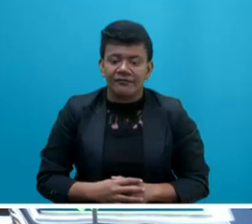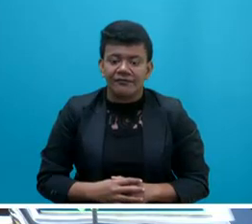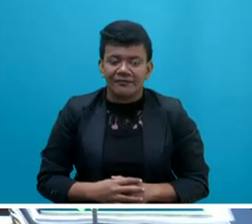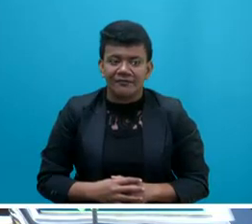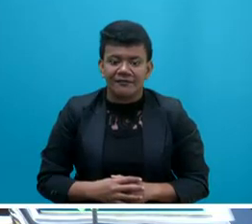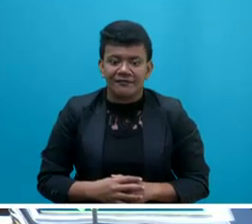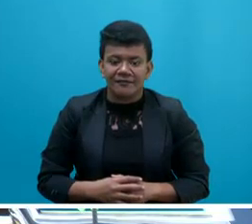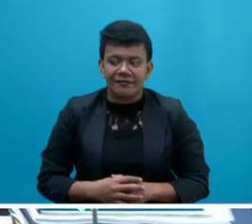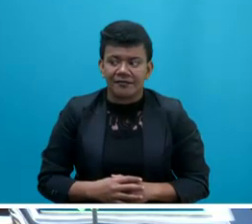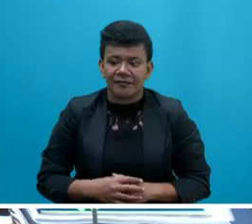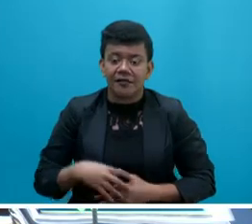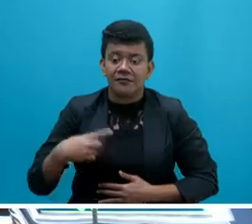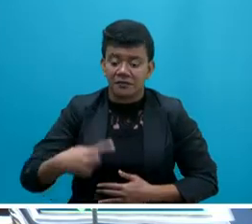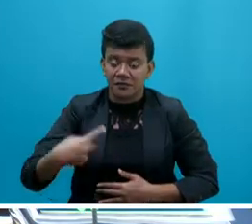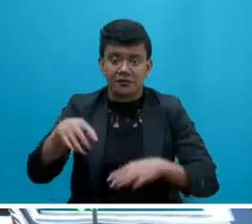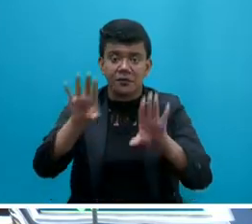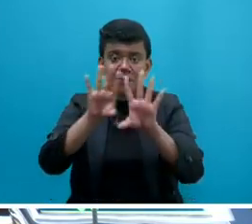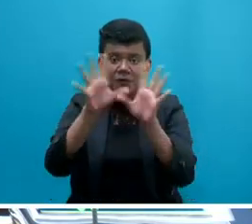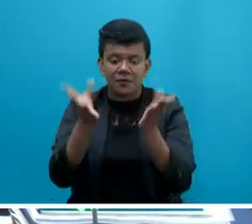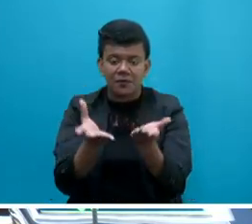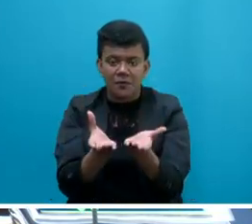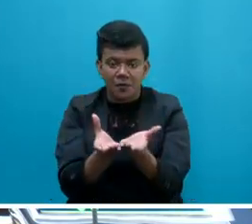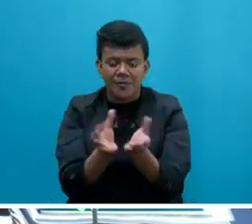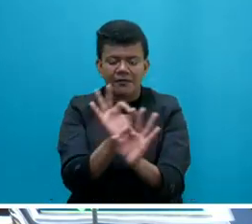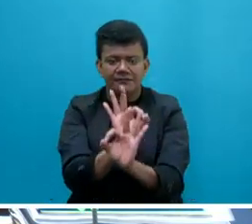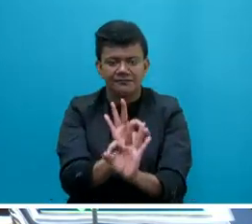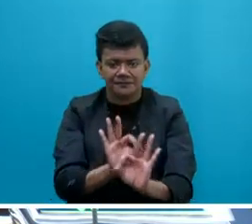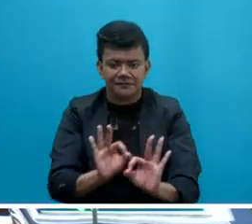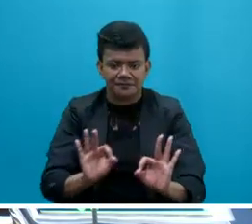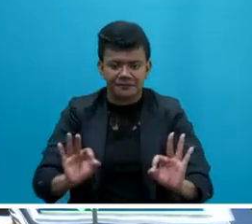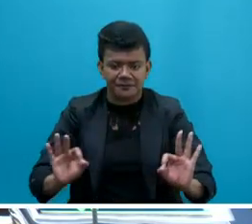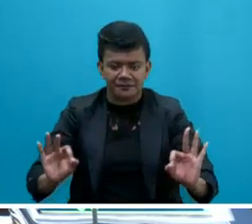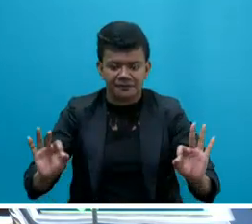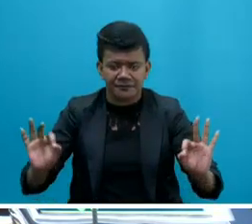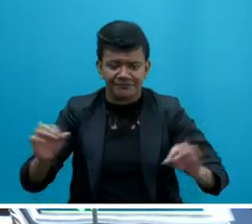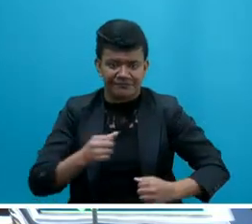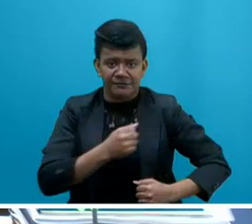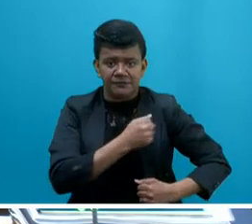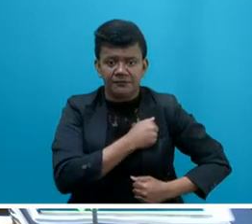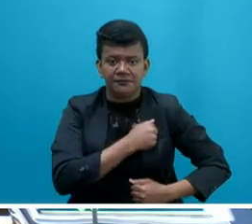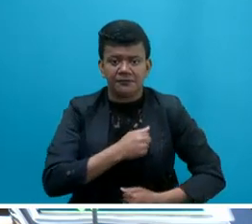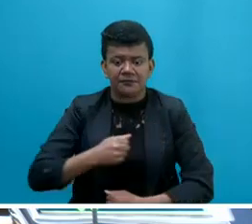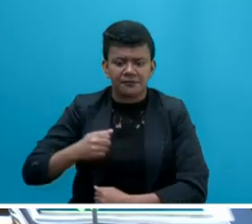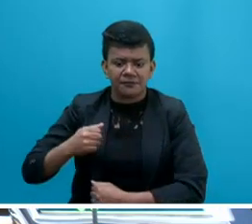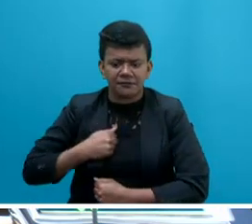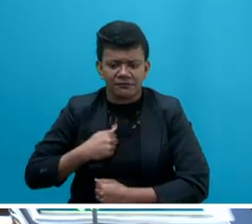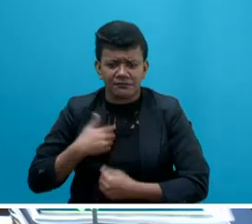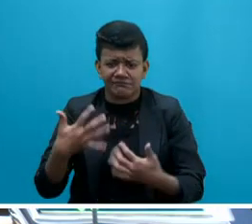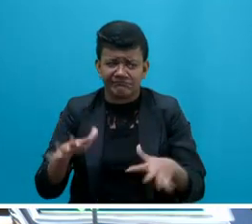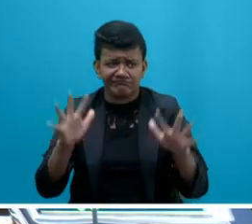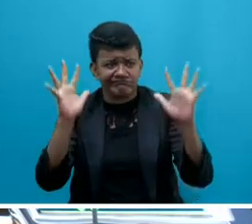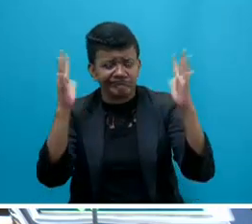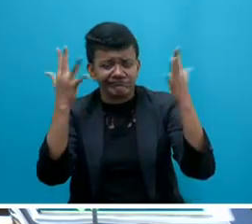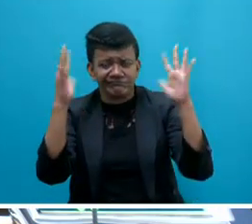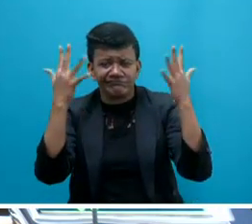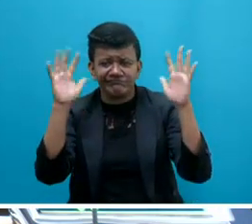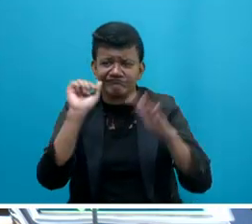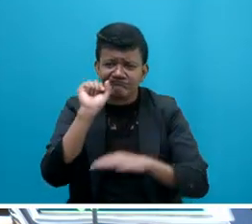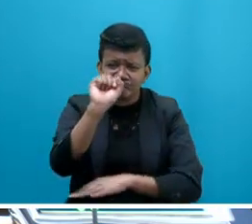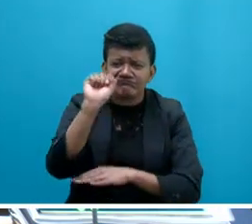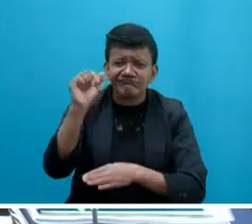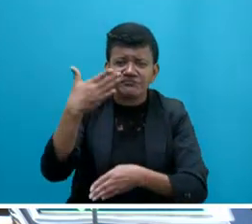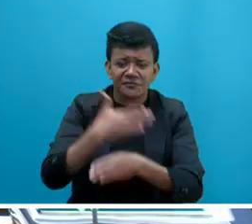global peace, our force continues to receive high accolades for their outstanding service in war-torn regions such as